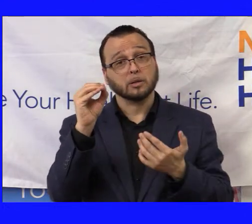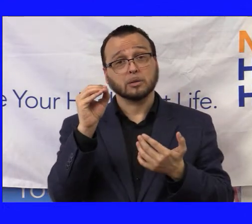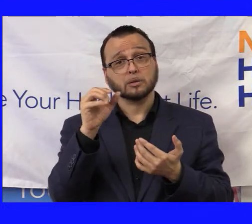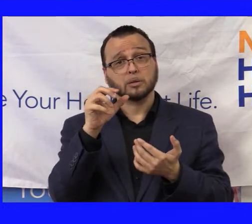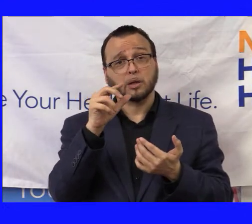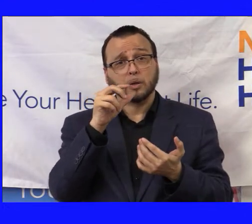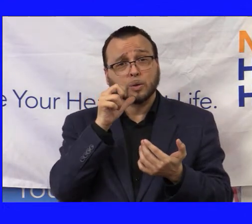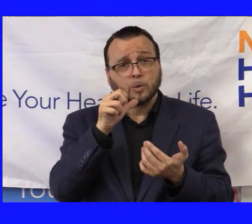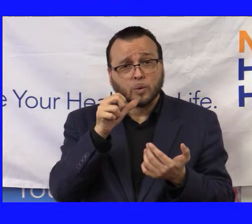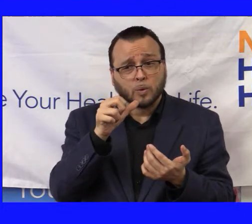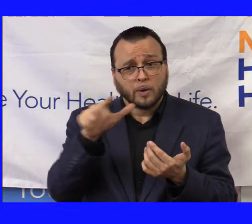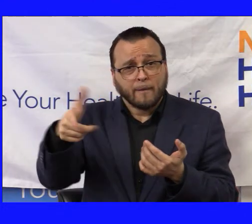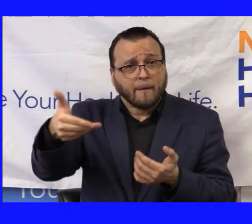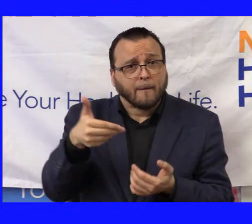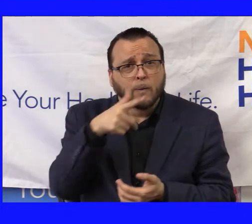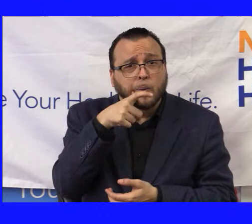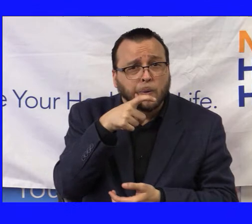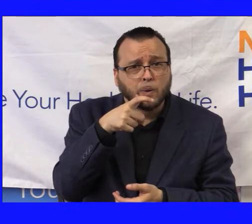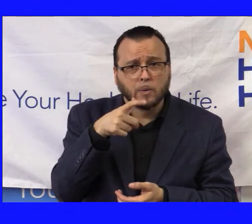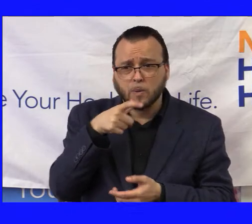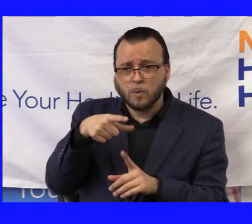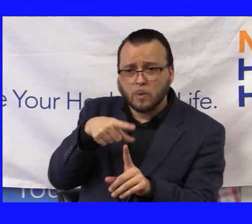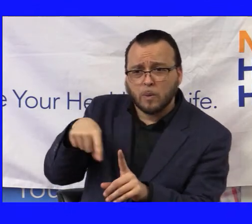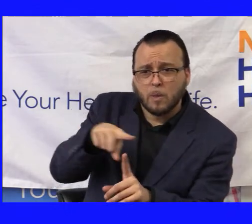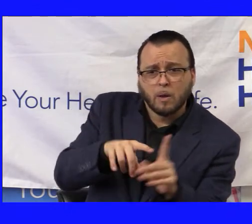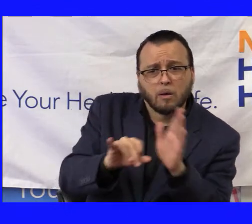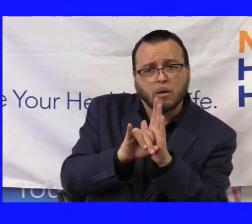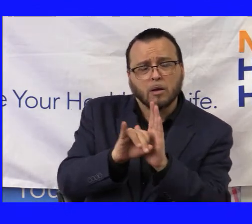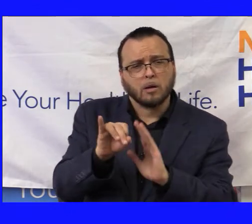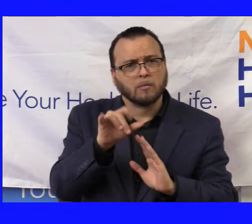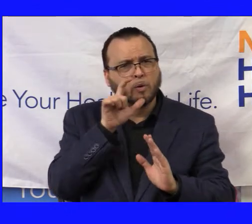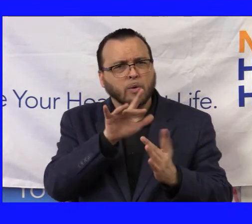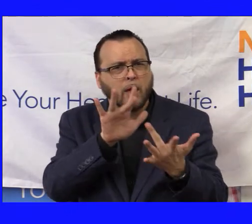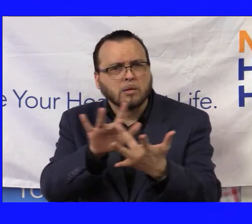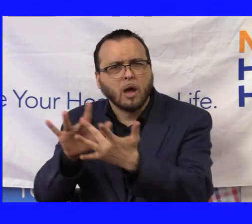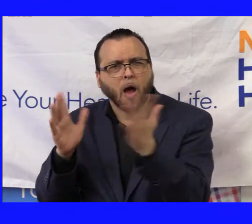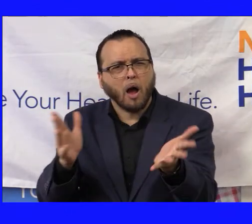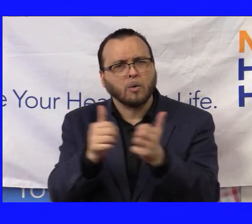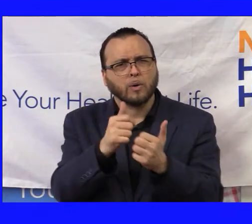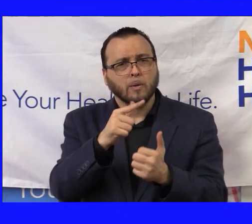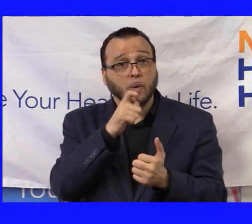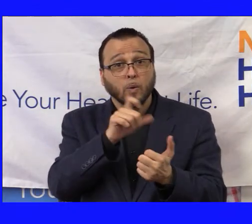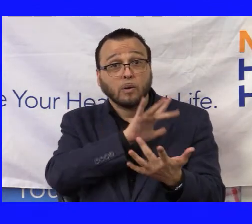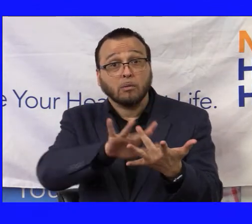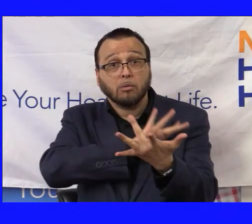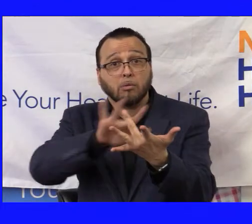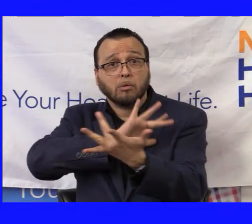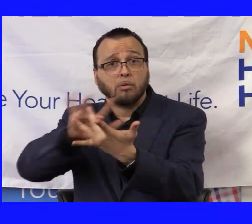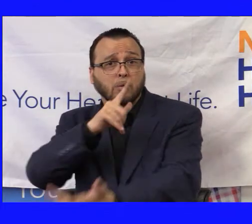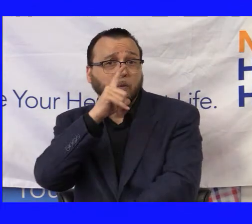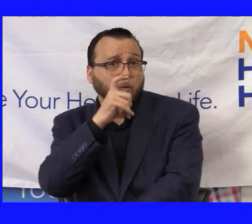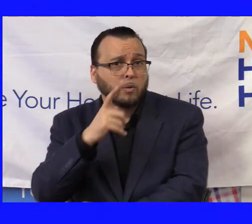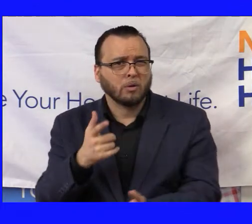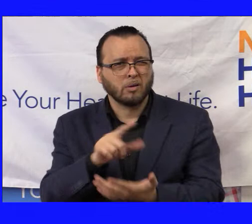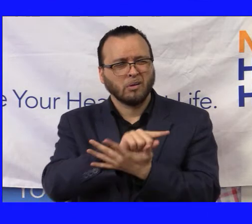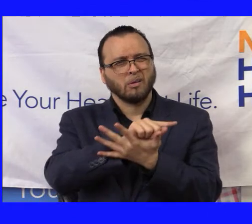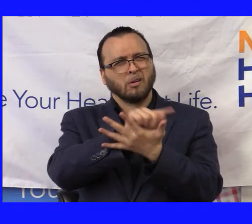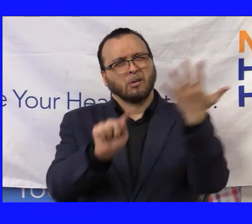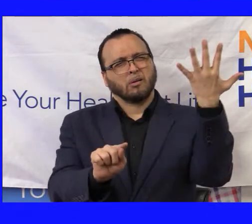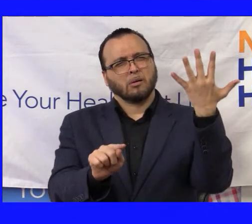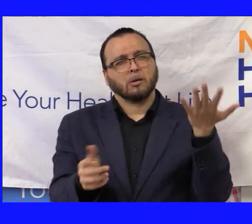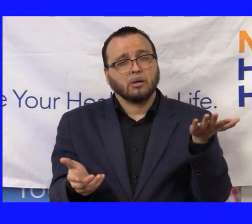contracted, not who they have identified, who they are talking to, who they are thinking to, but thinking of is like who they are